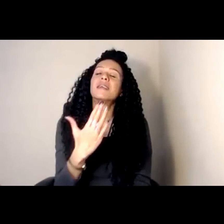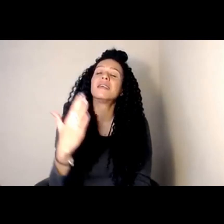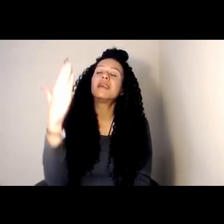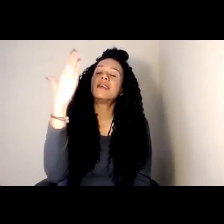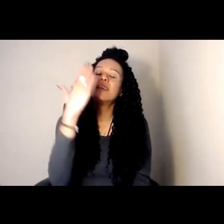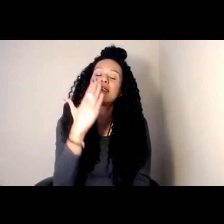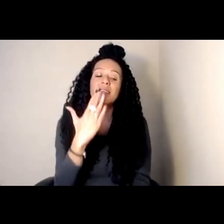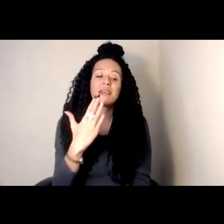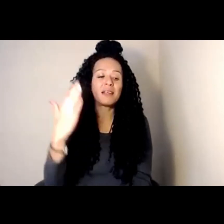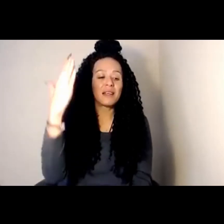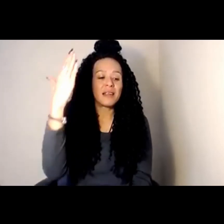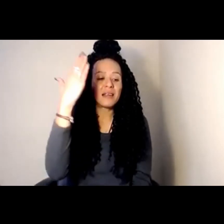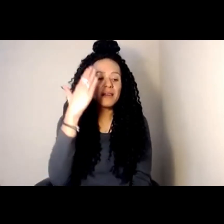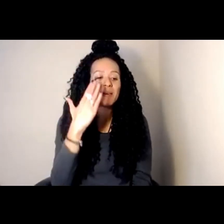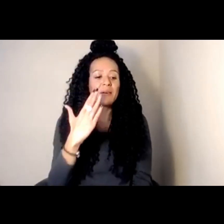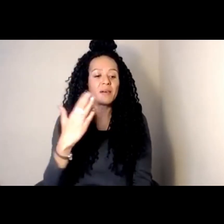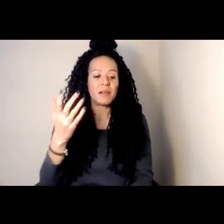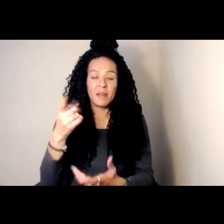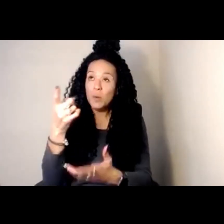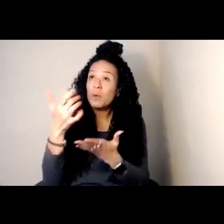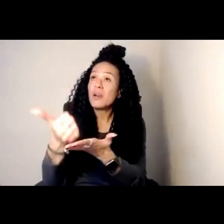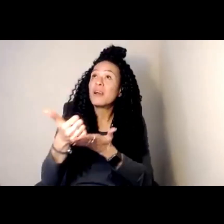mercy burst to